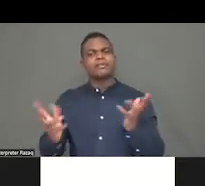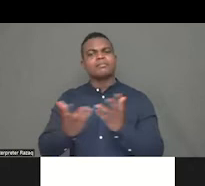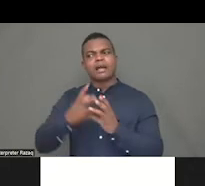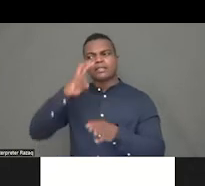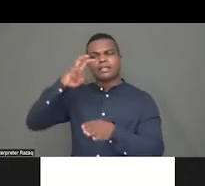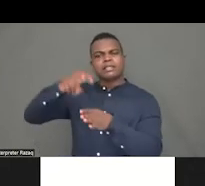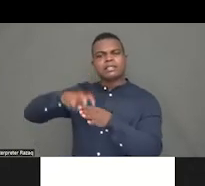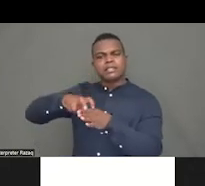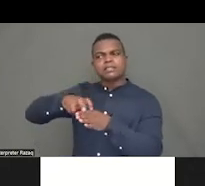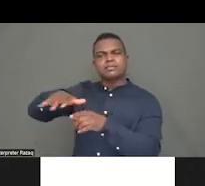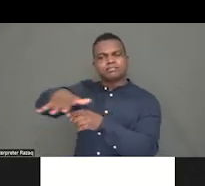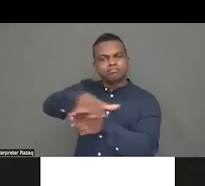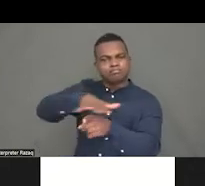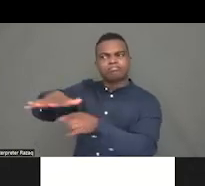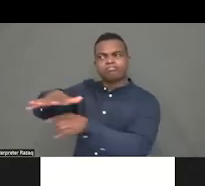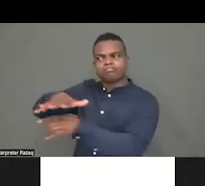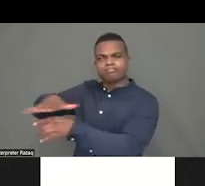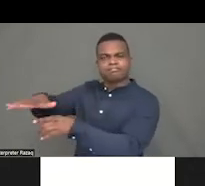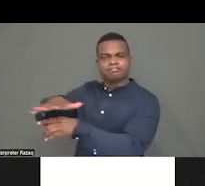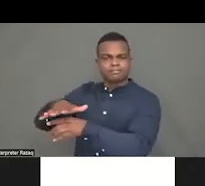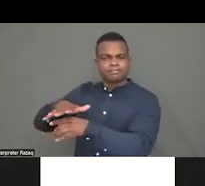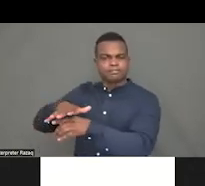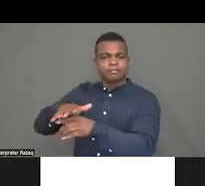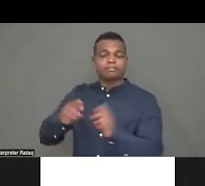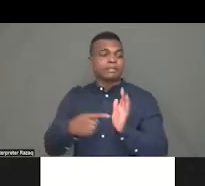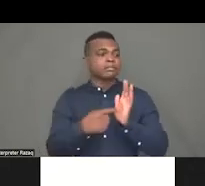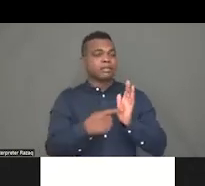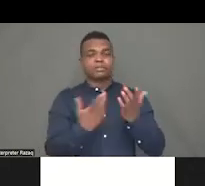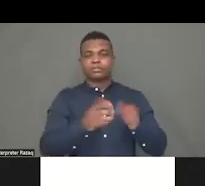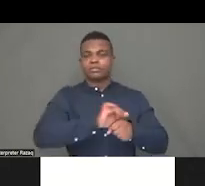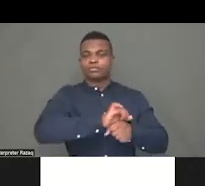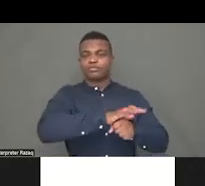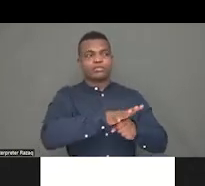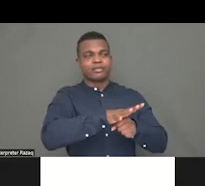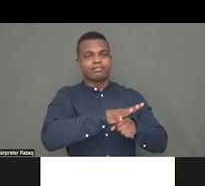much important. And we also need like